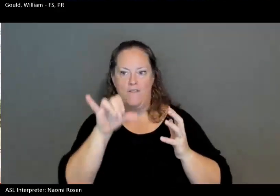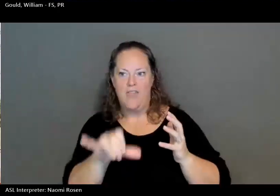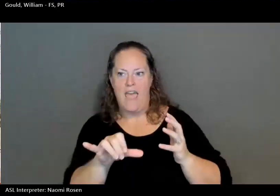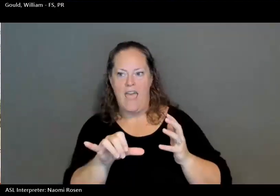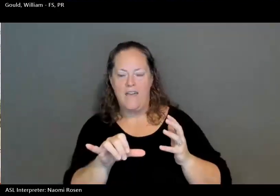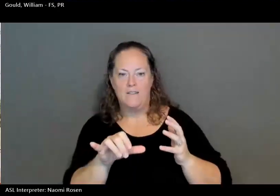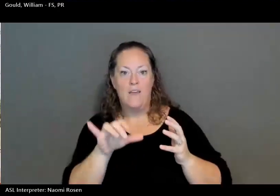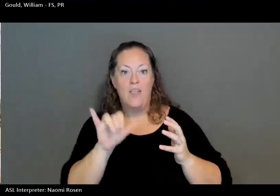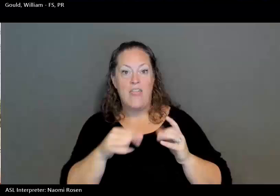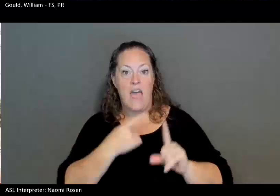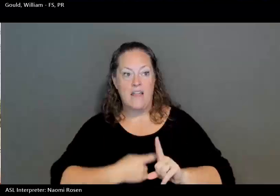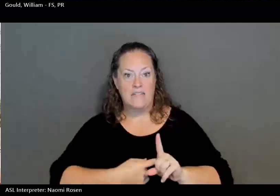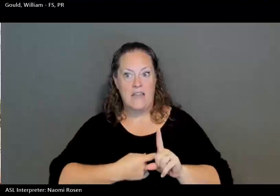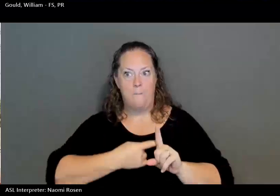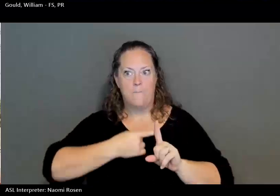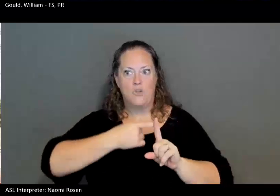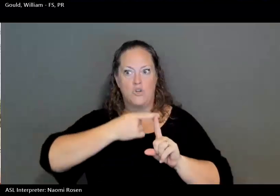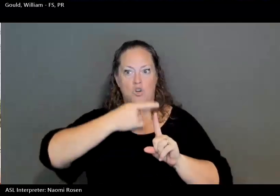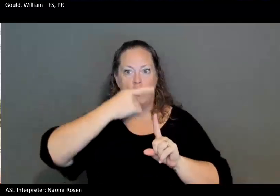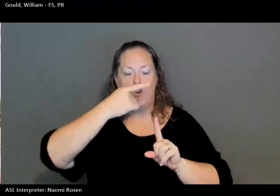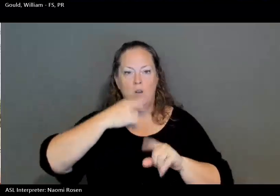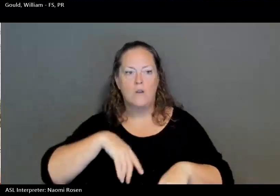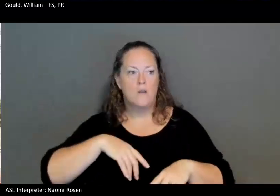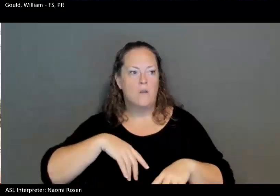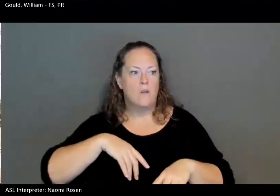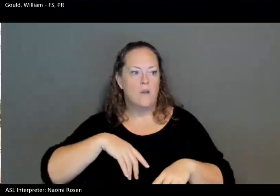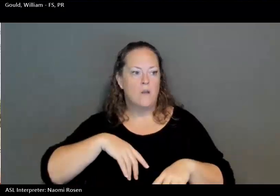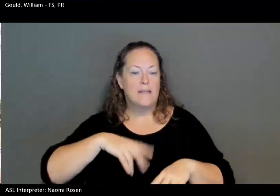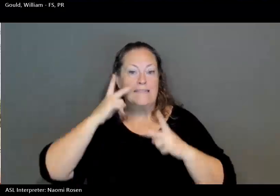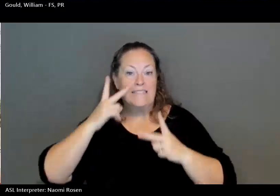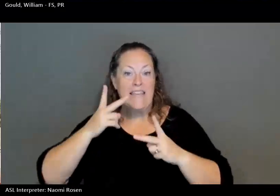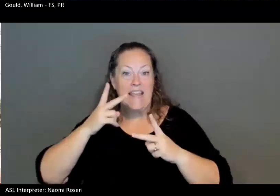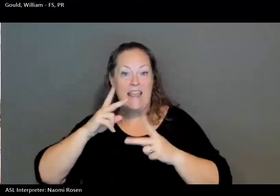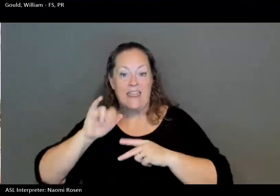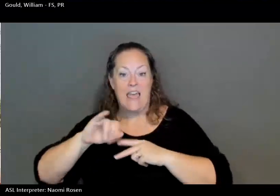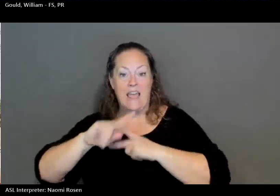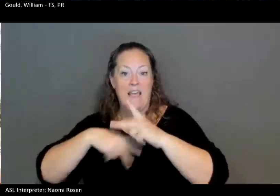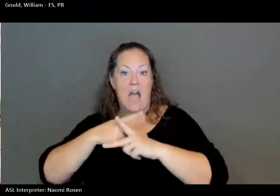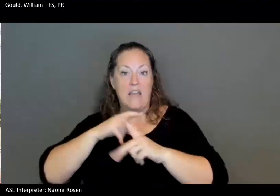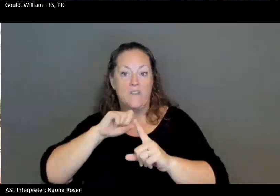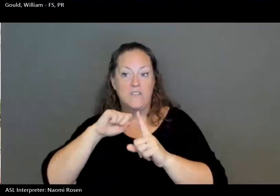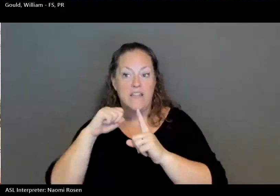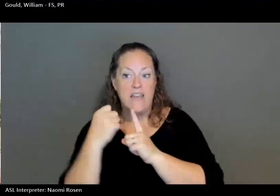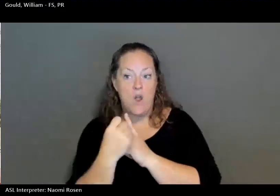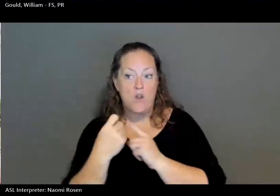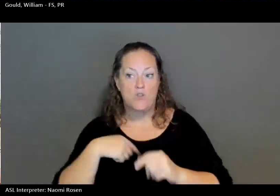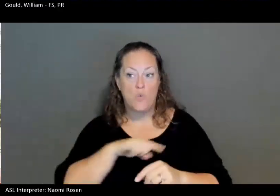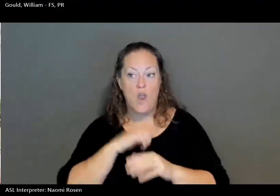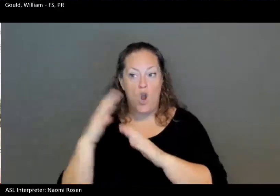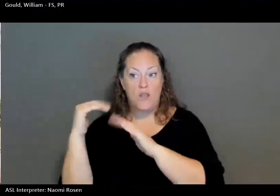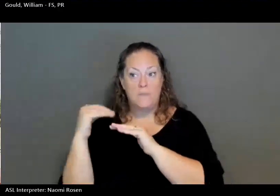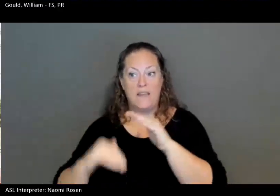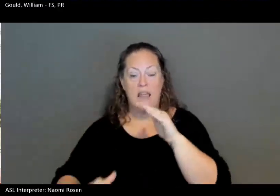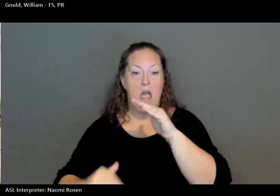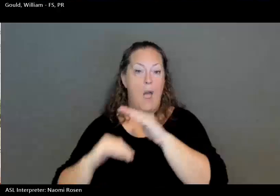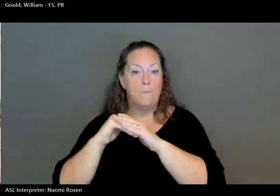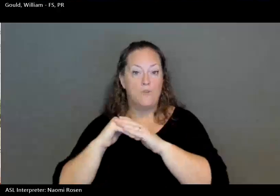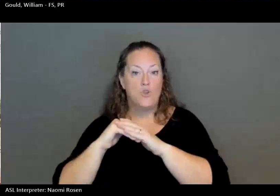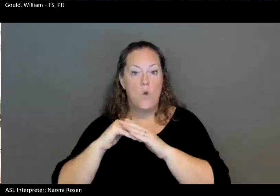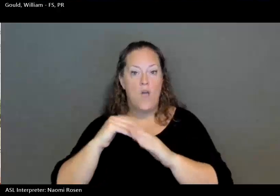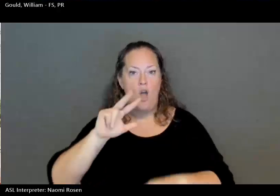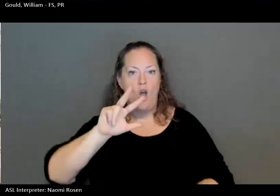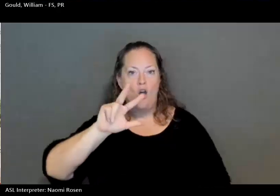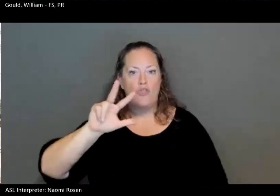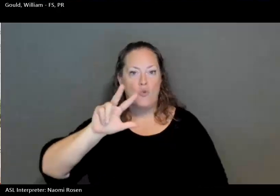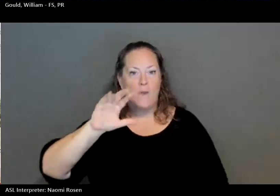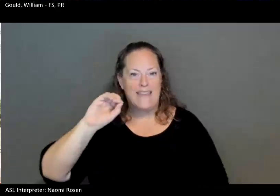in temperature we're expecting. Again, seeing the climate scenarios, we are expecting up to 3 degrees of